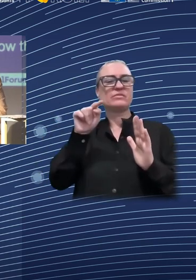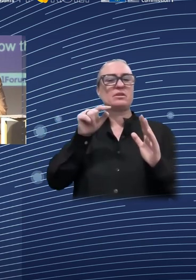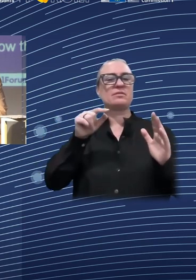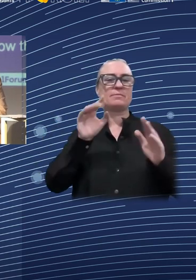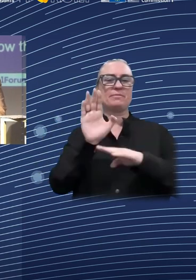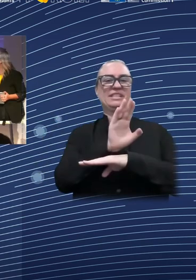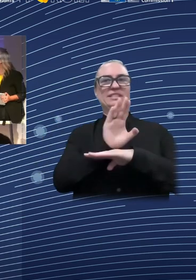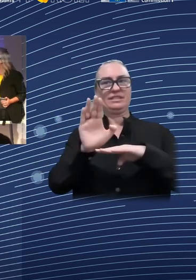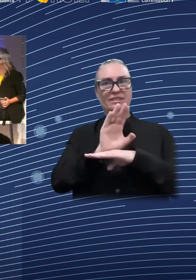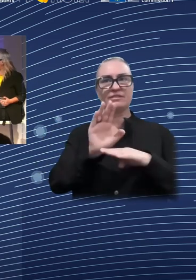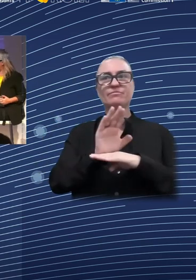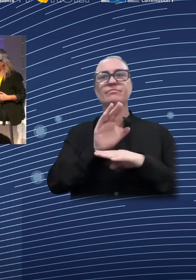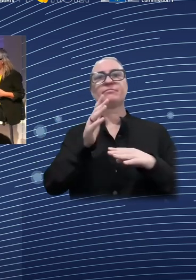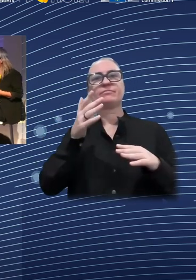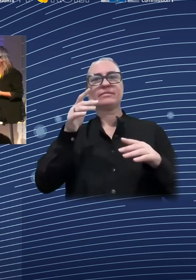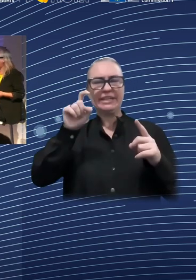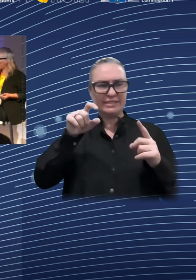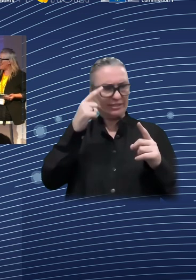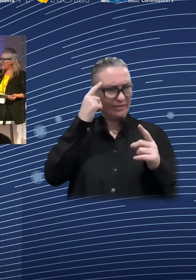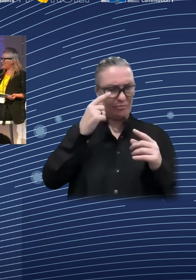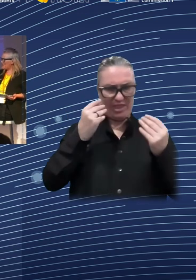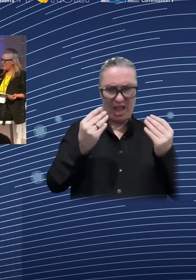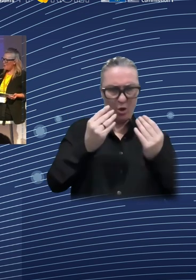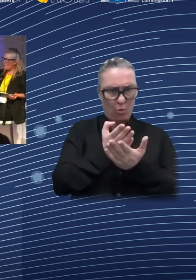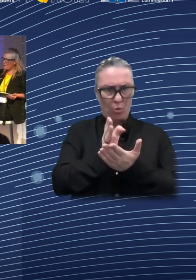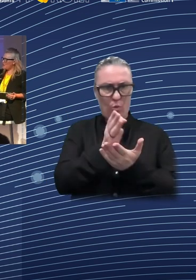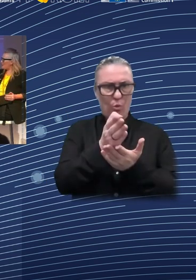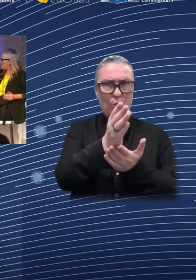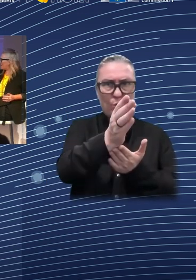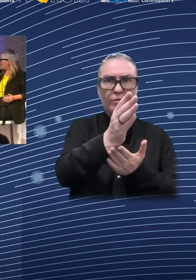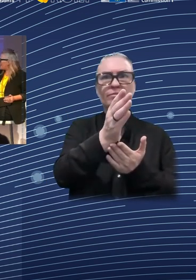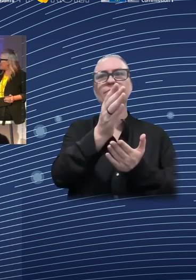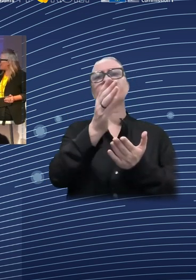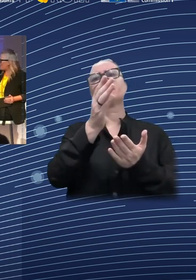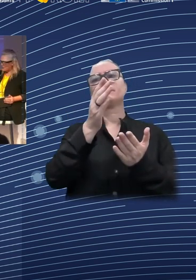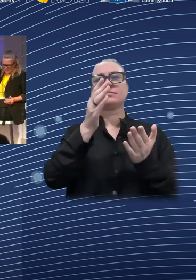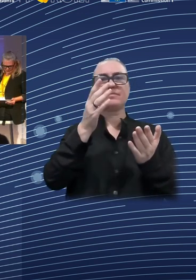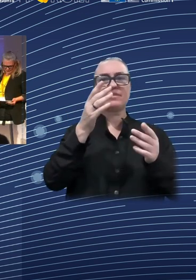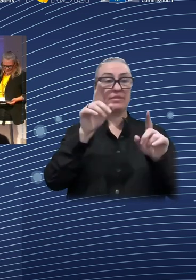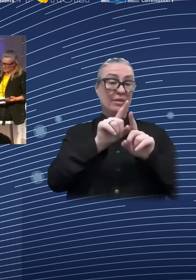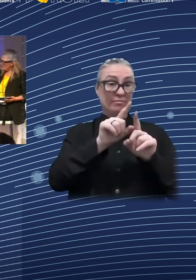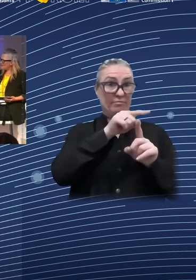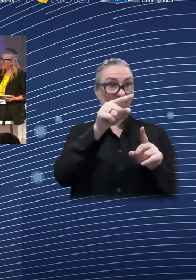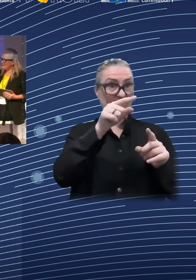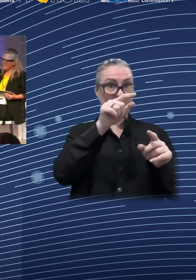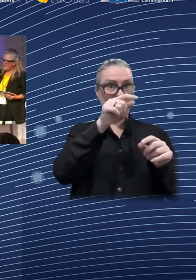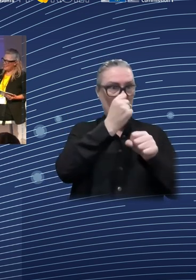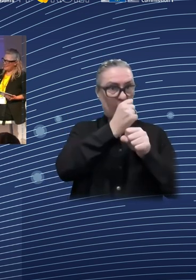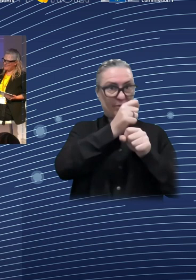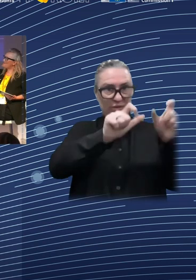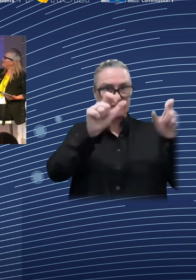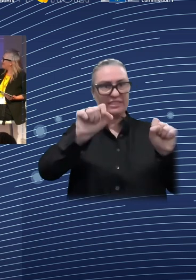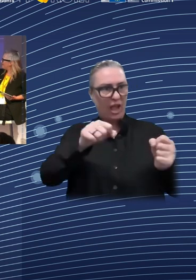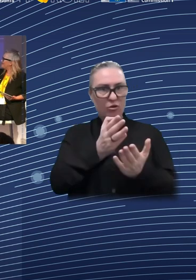to you, which is an unenviable task, because a lot has already been said, but where would you put the focus going forward? In a skill